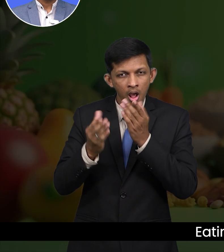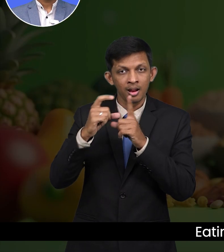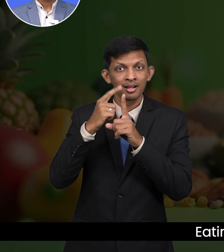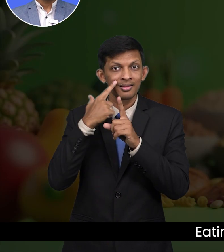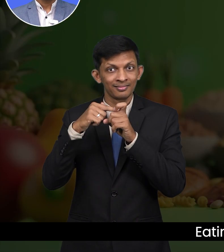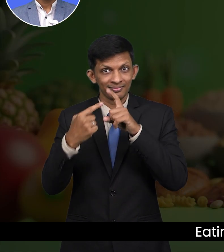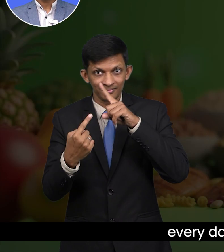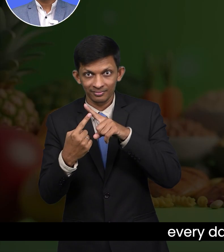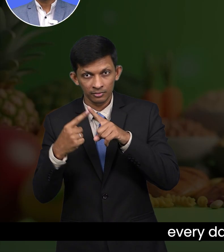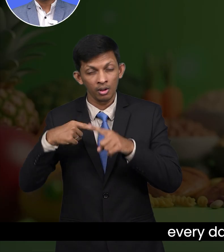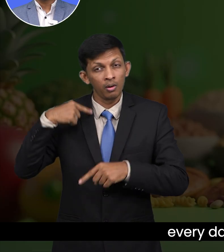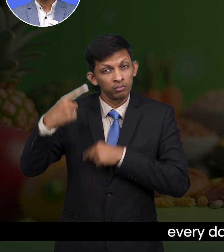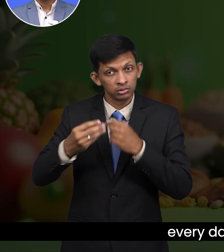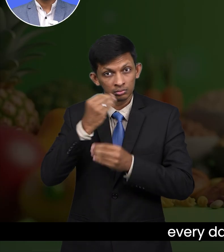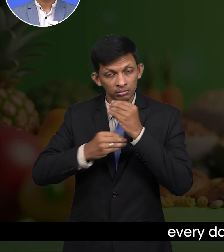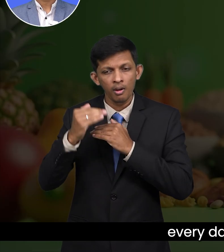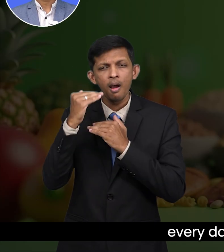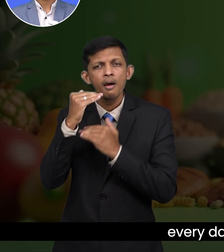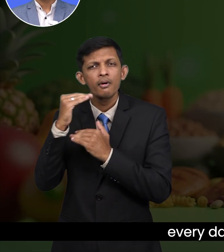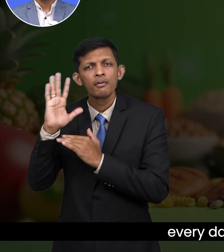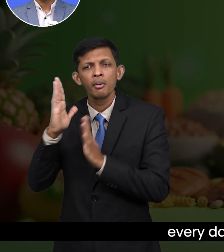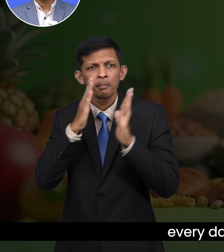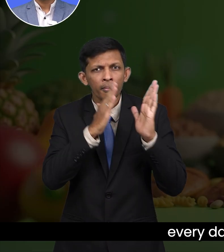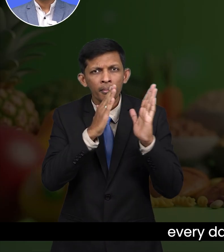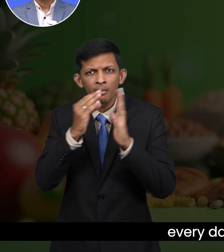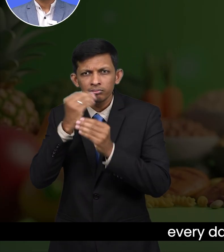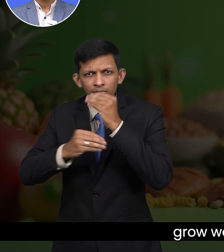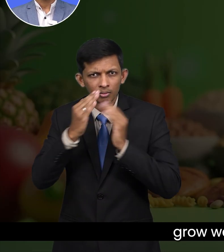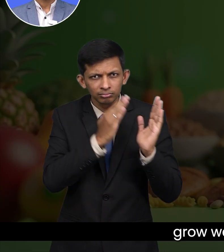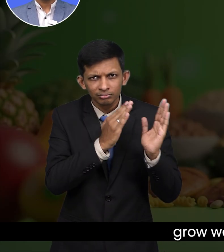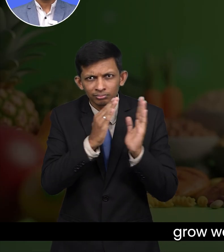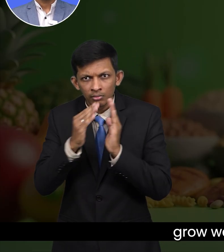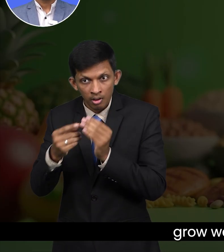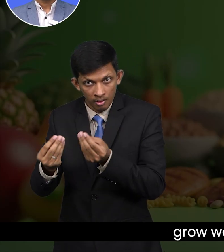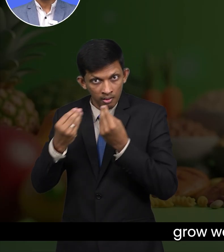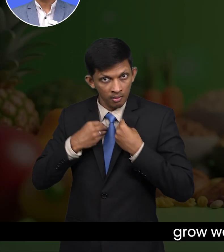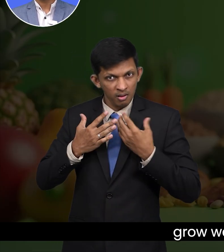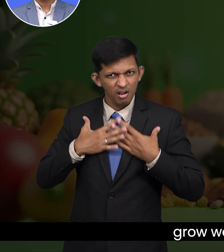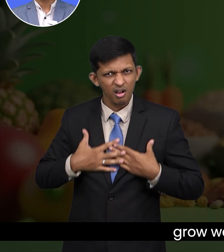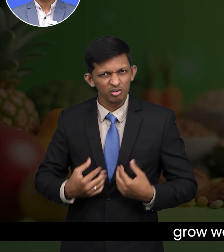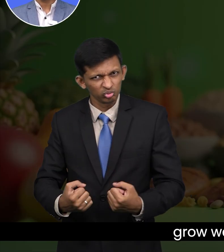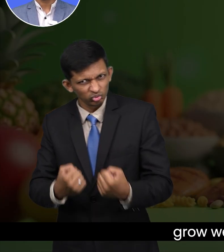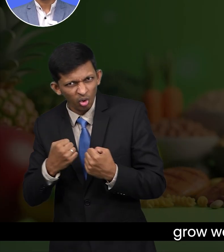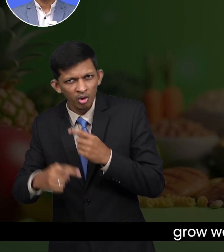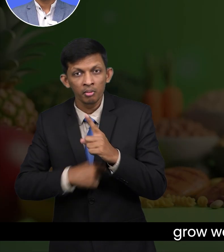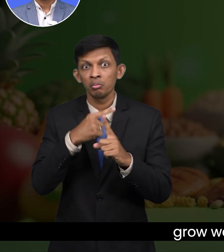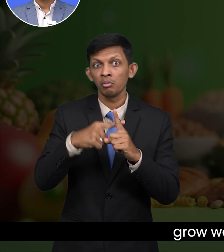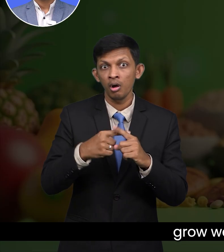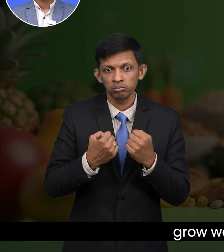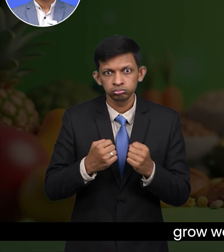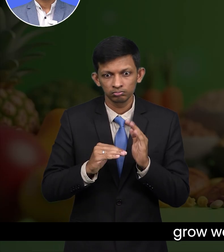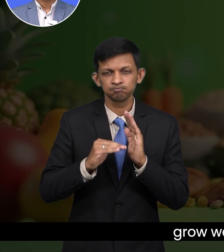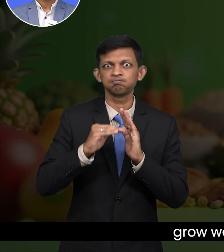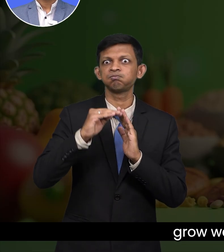Eating a balanced diet every day helps us stay strong, grow well, and fight diseases.